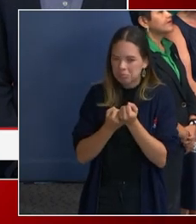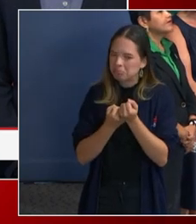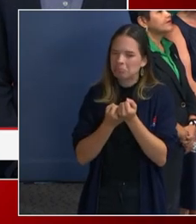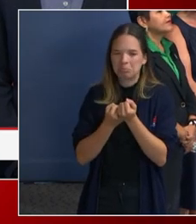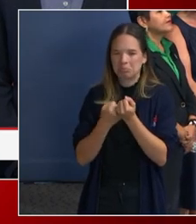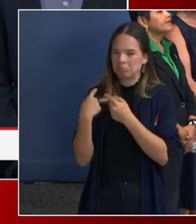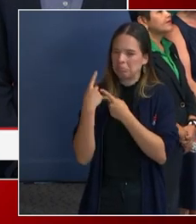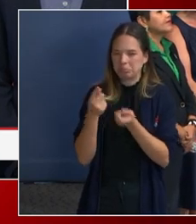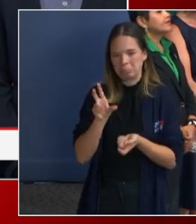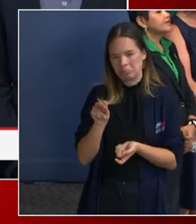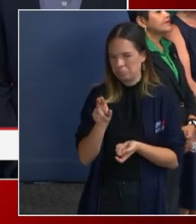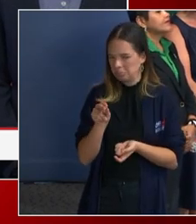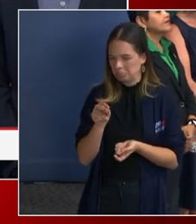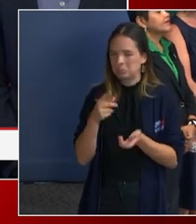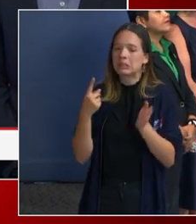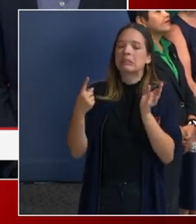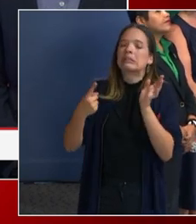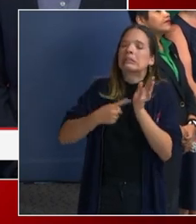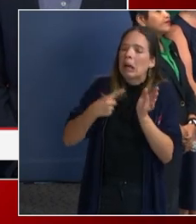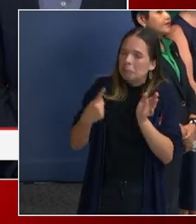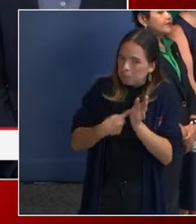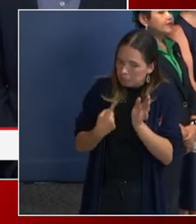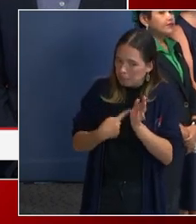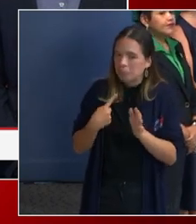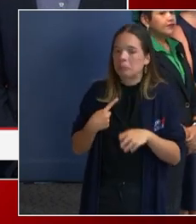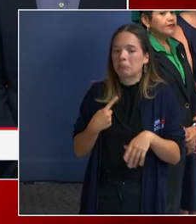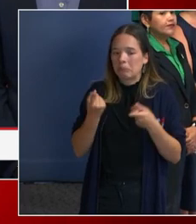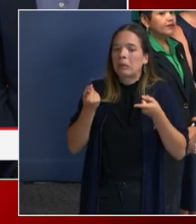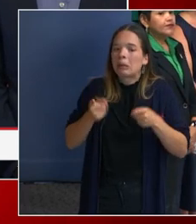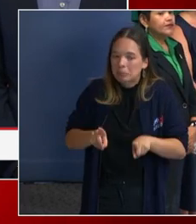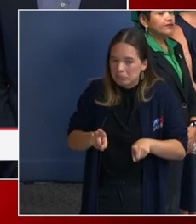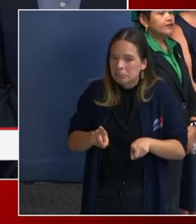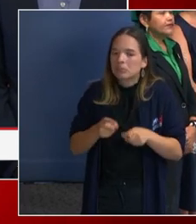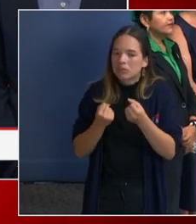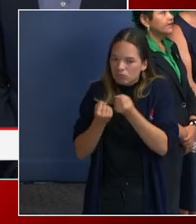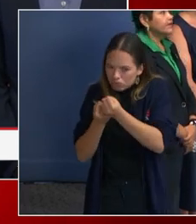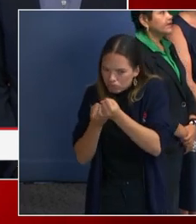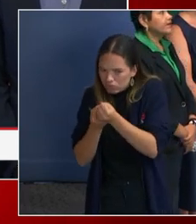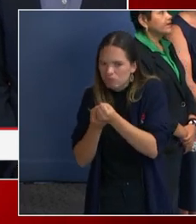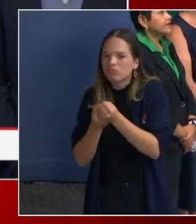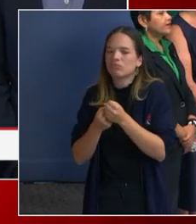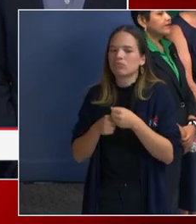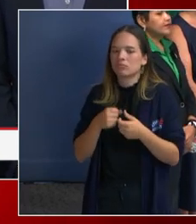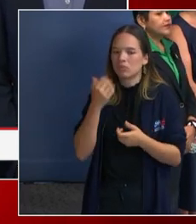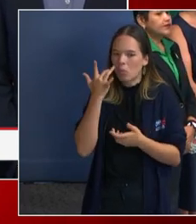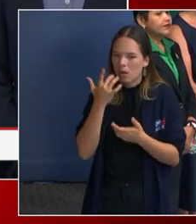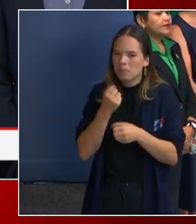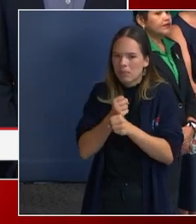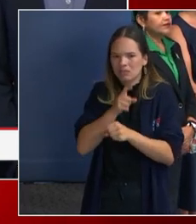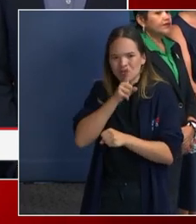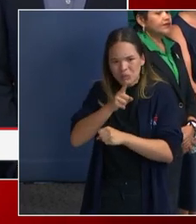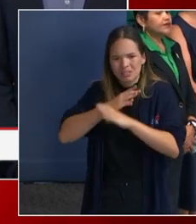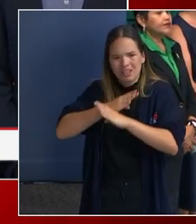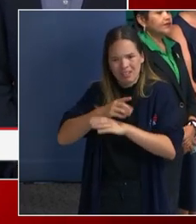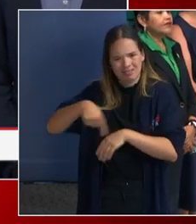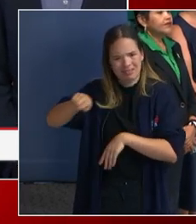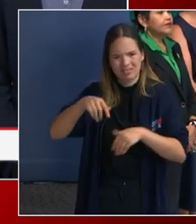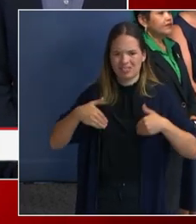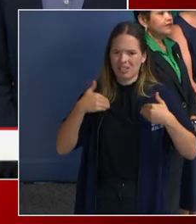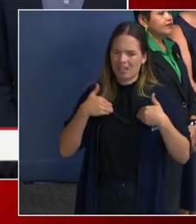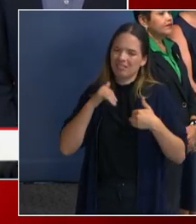where the curfew is enforced at times because exactly what she said, we want to protect our youth. And that's what this is all about. You can